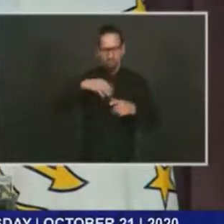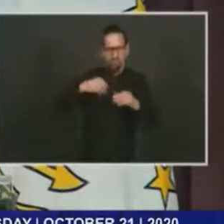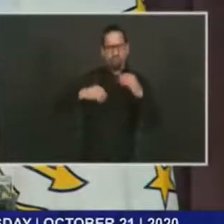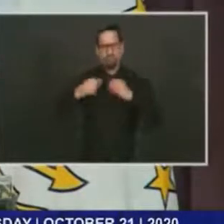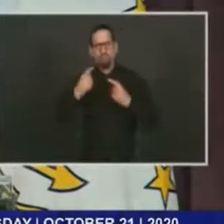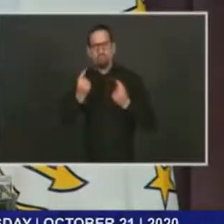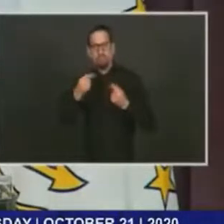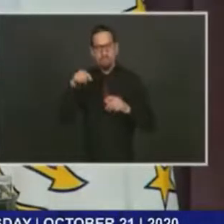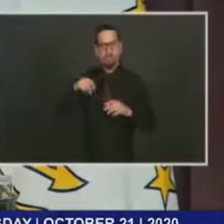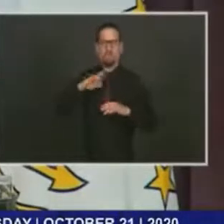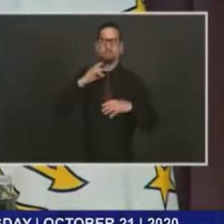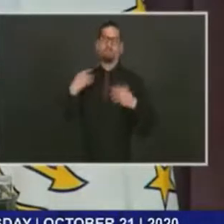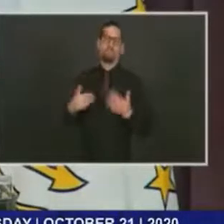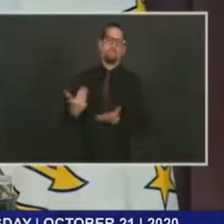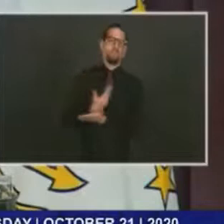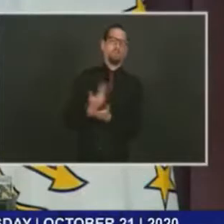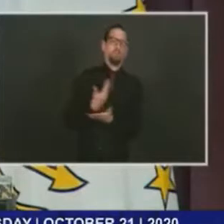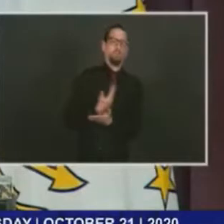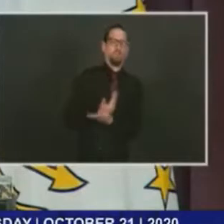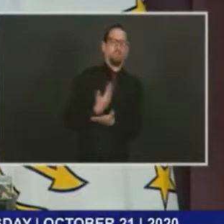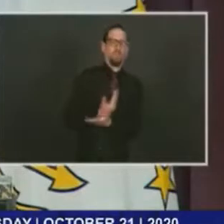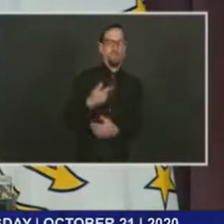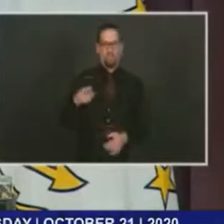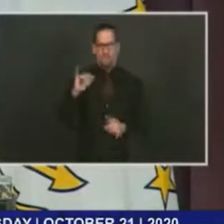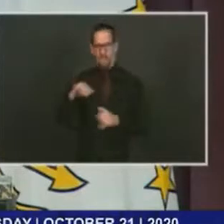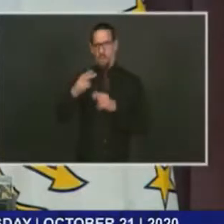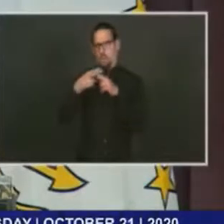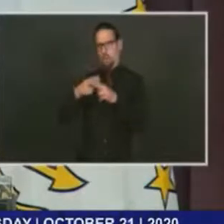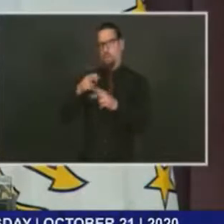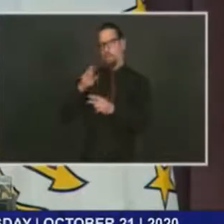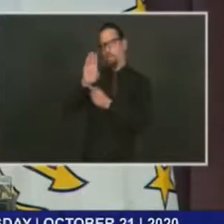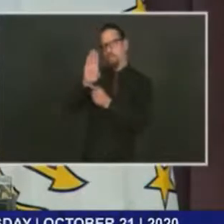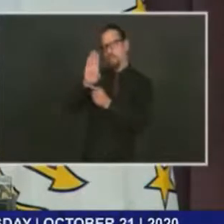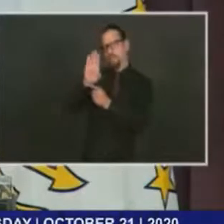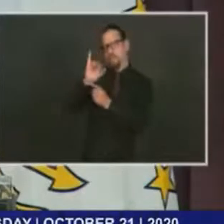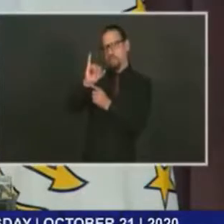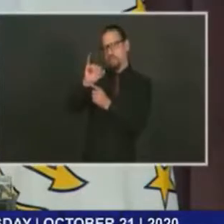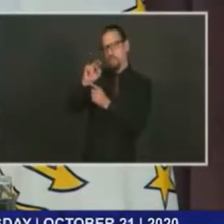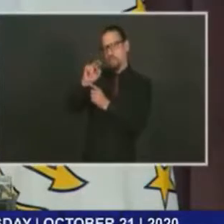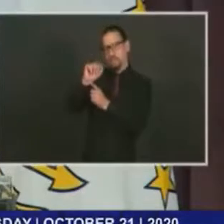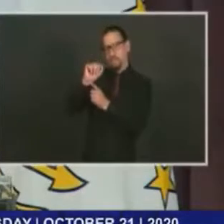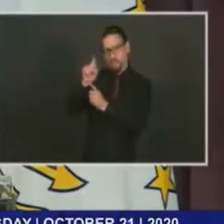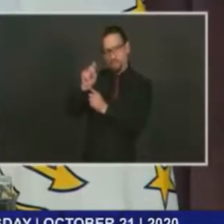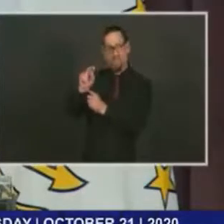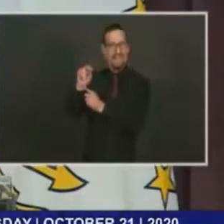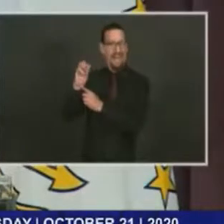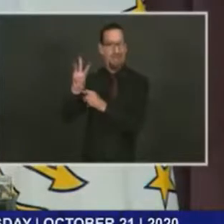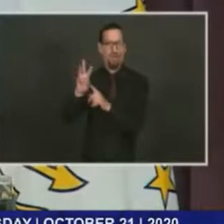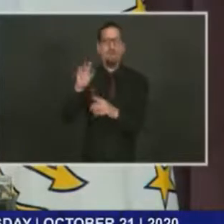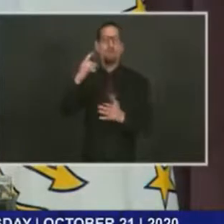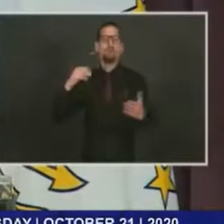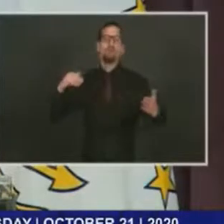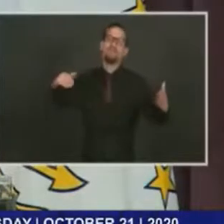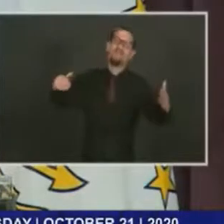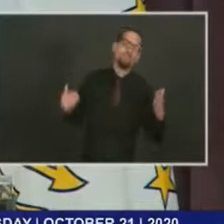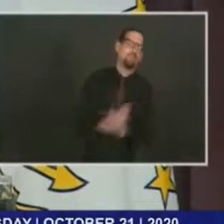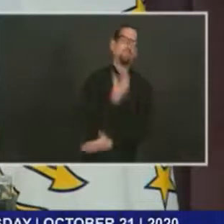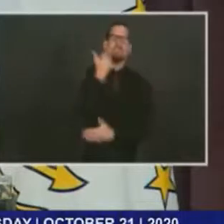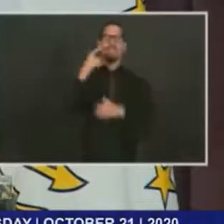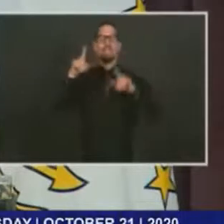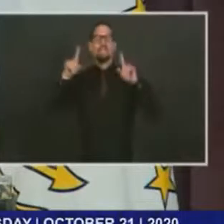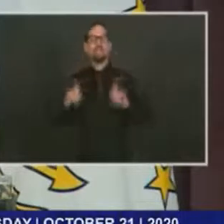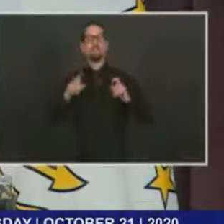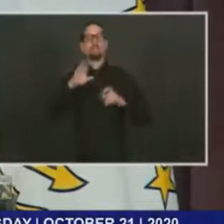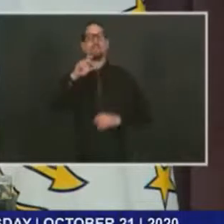news. And the Binax Now is a completely different kind of testing. It doesn't require any machines. It's